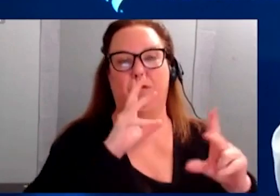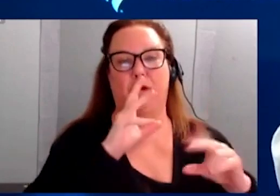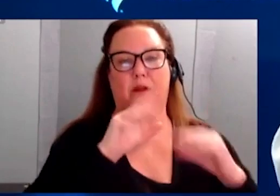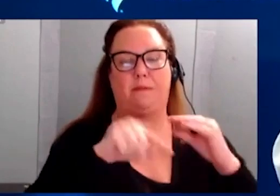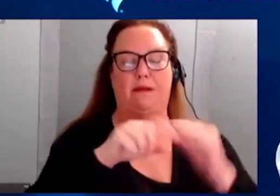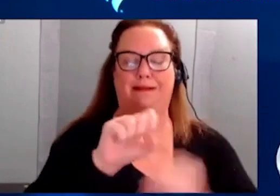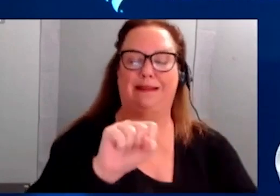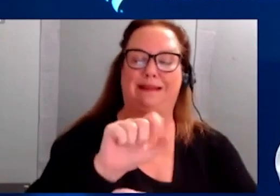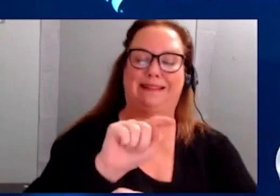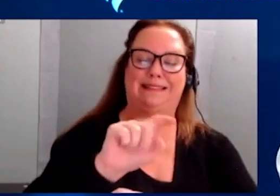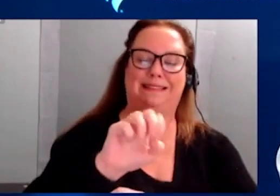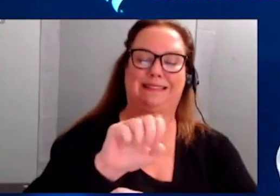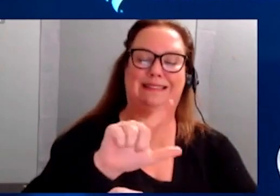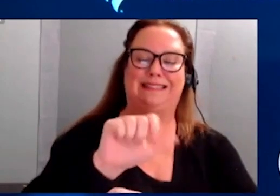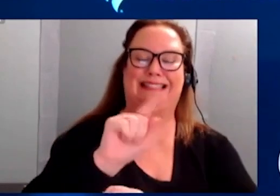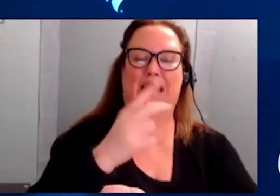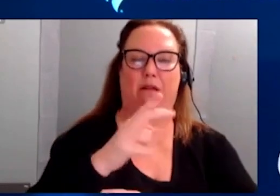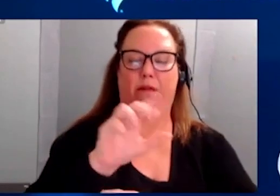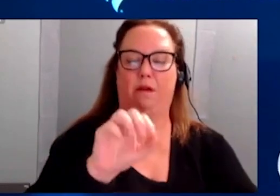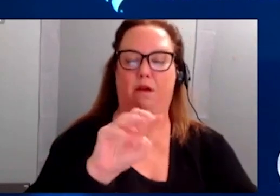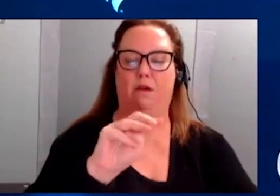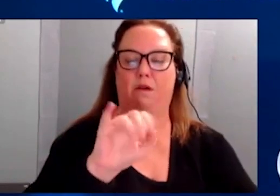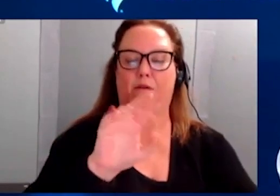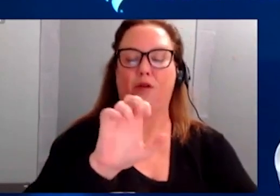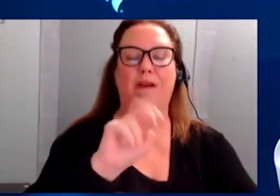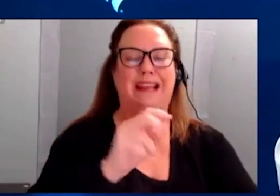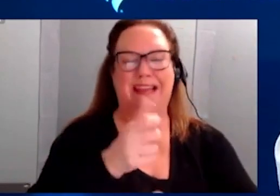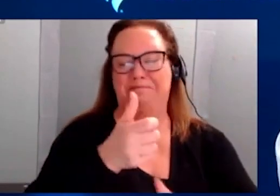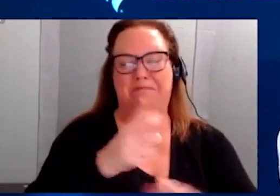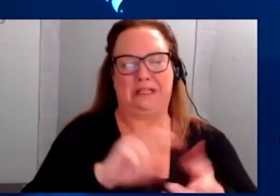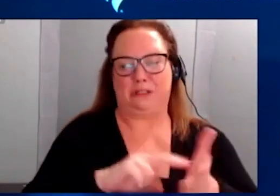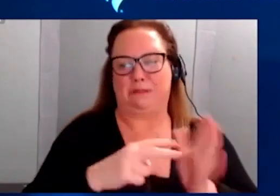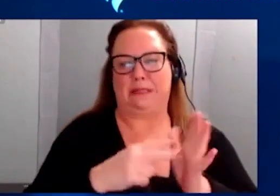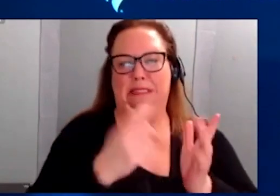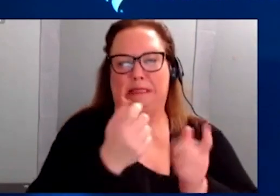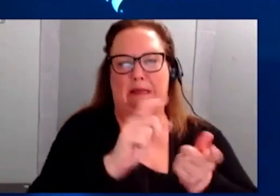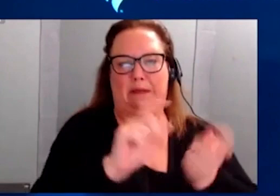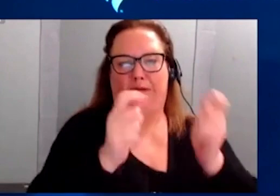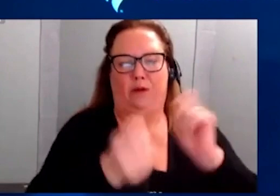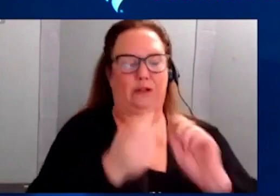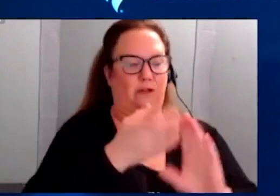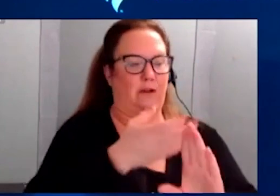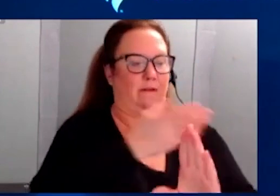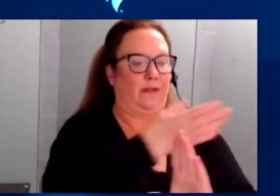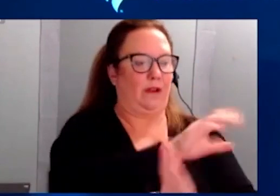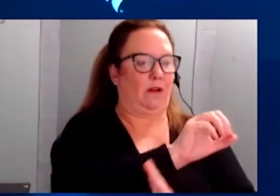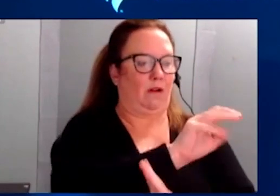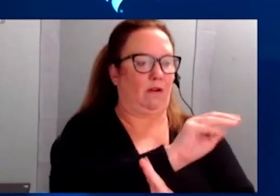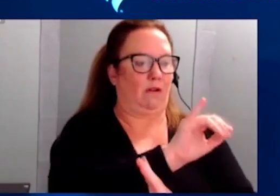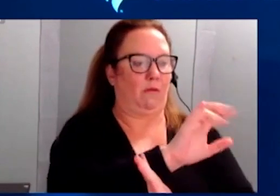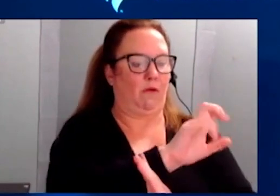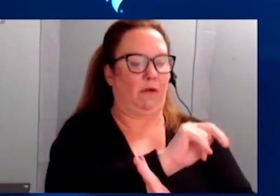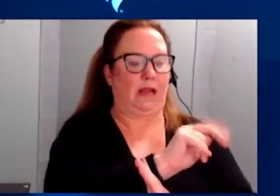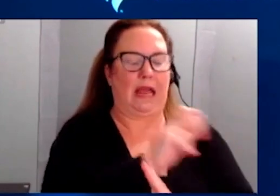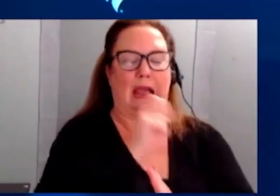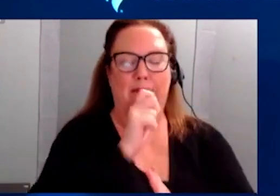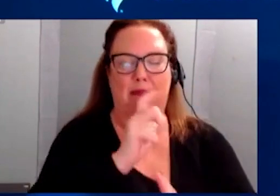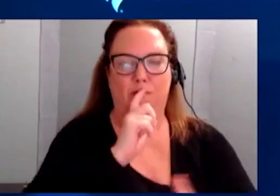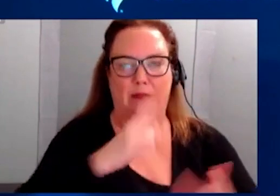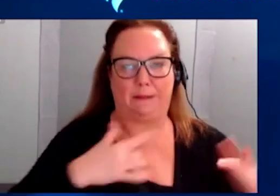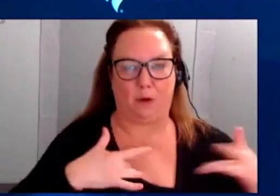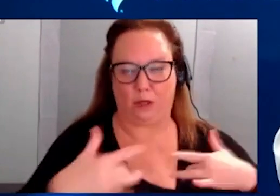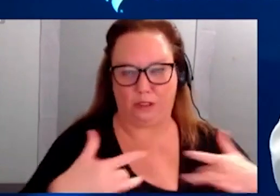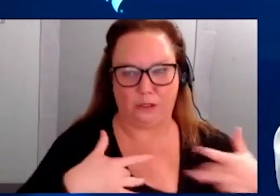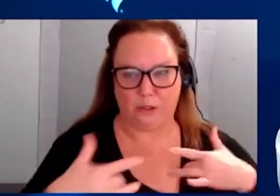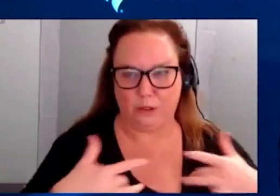Omicron. The reality is that's just a slight variation of all the other of the original Omicron. I don't think it's anything to be that much more concerned